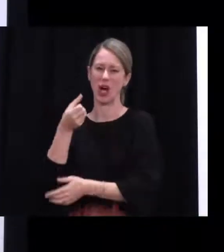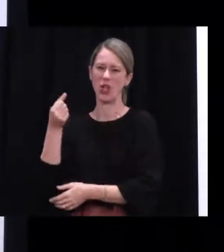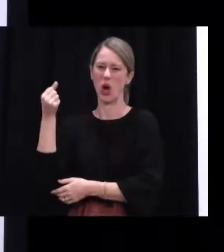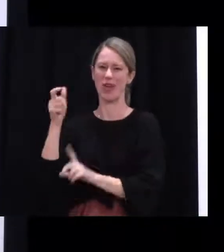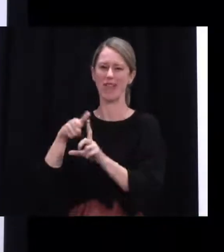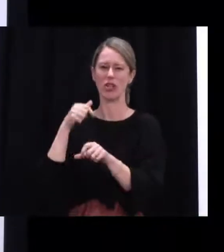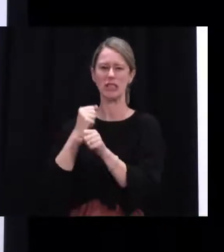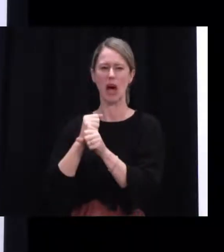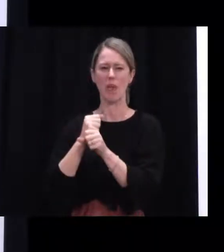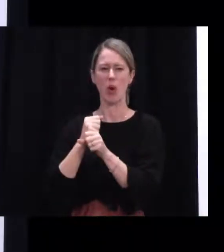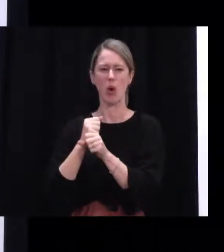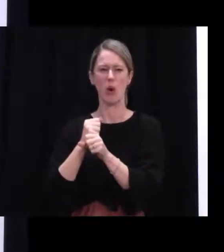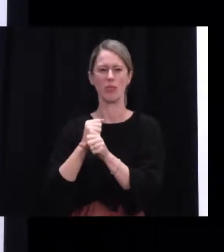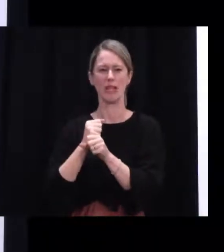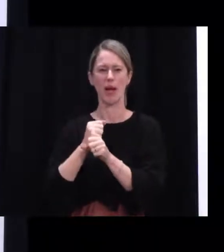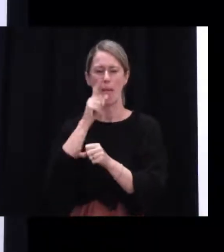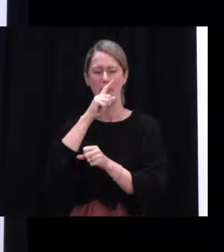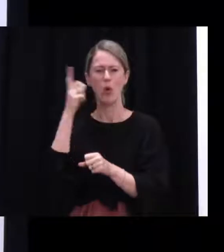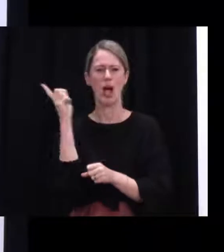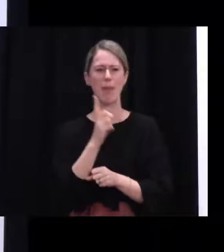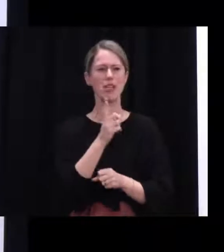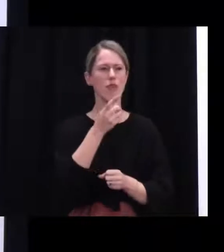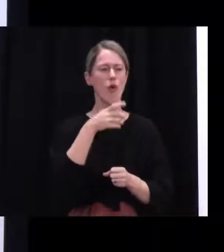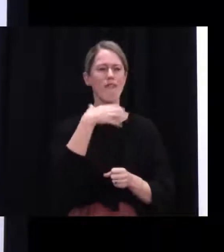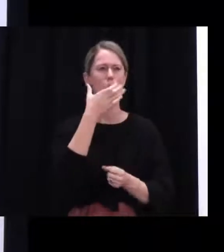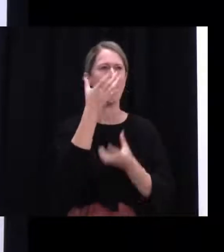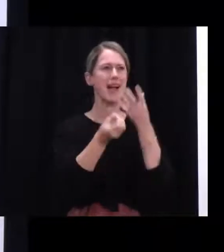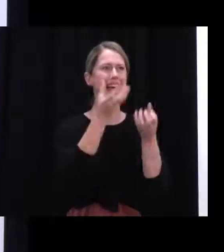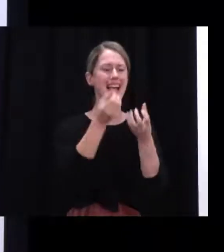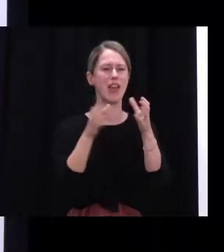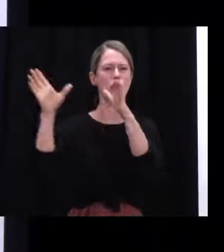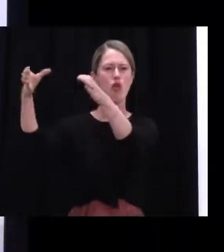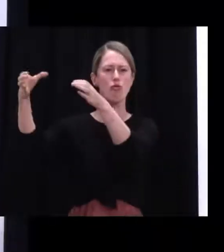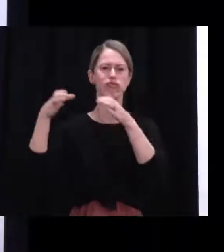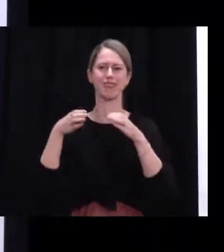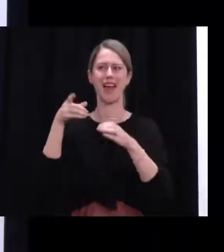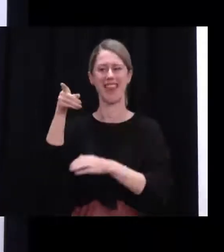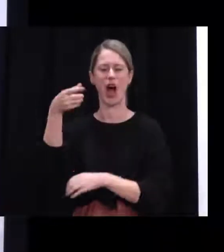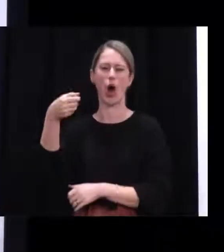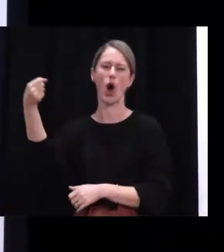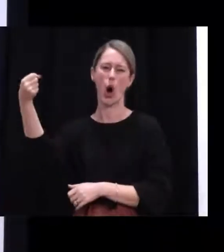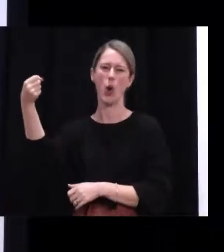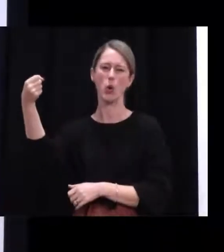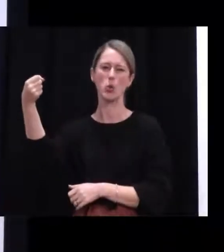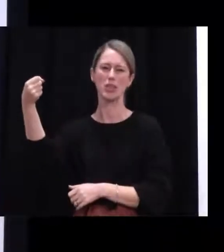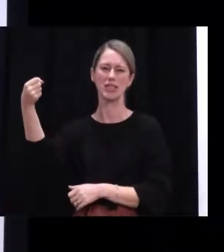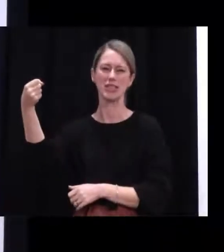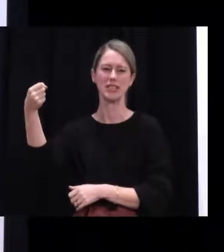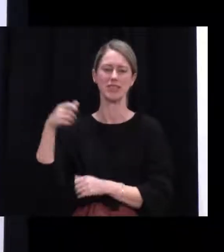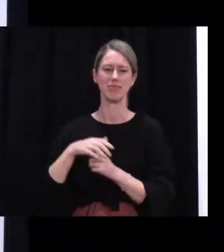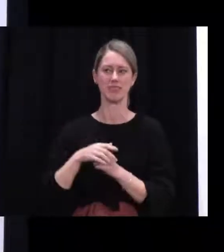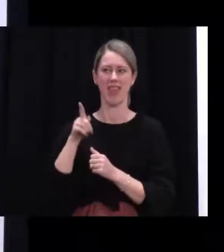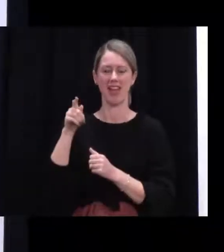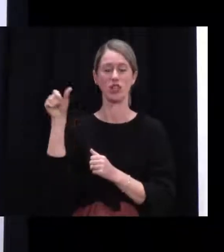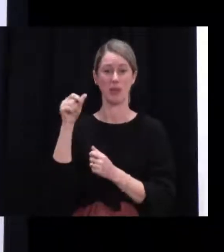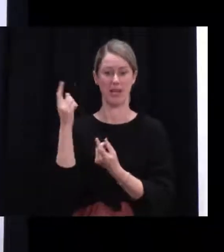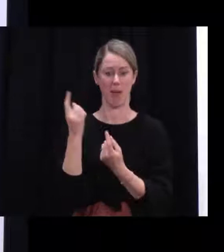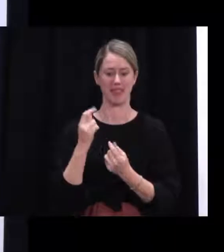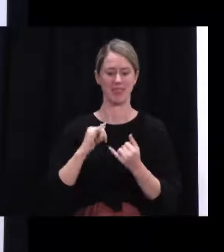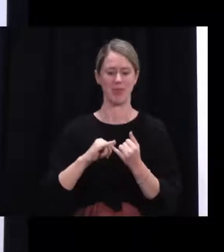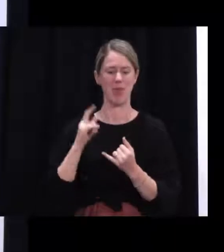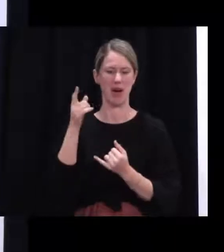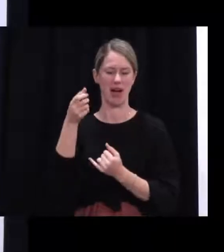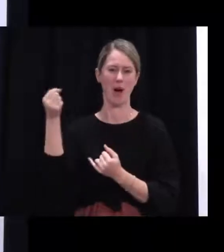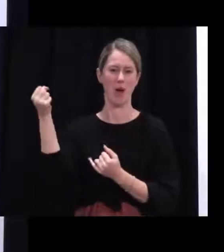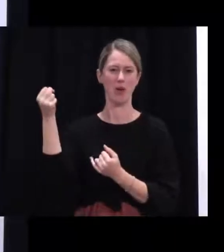some of the regional seasonal employment workers who were due to be coming in over the course of this coming month, so that we